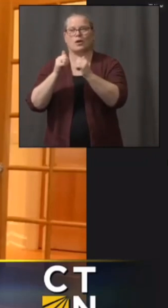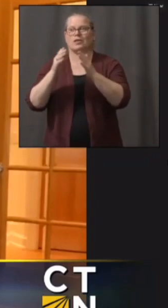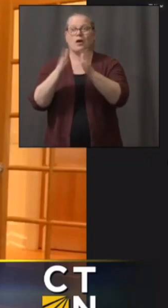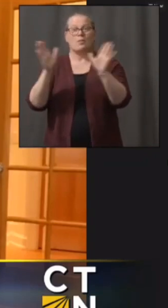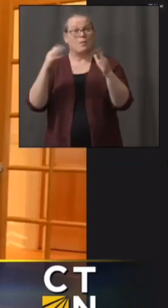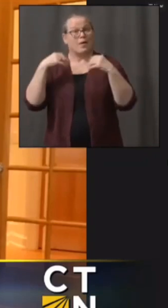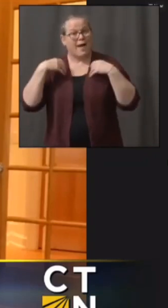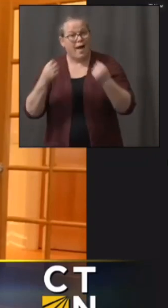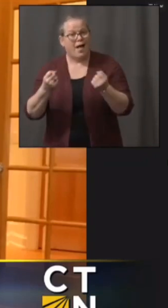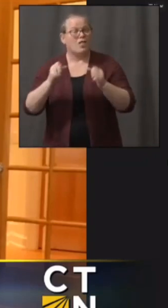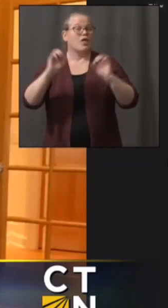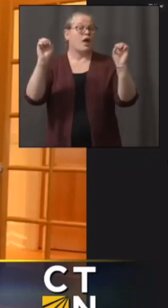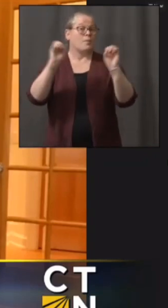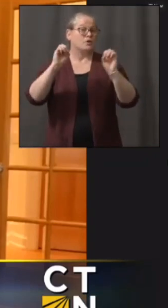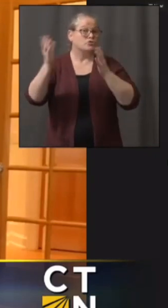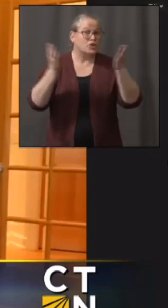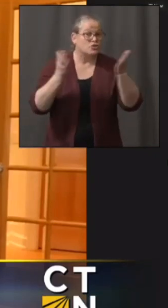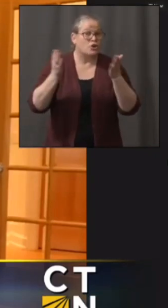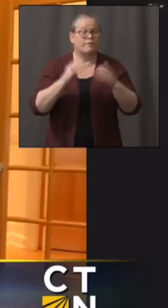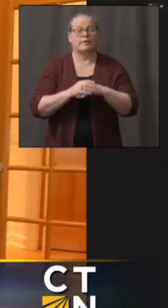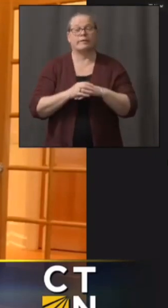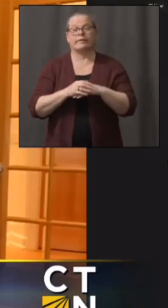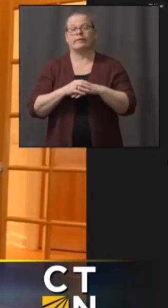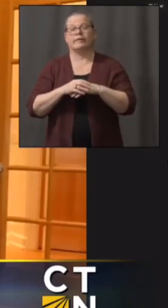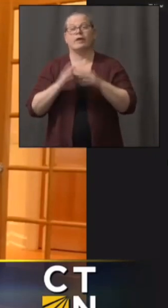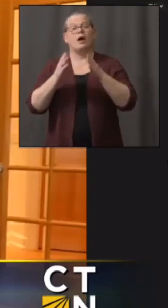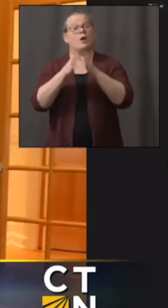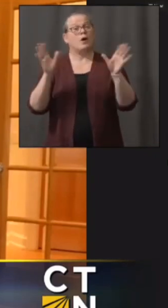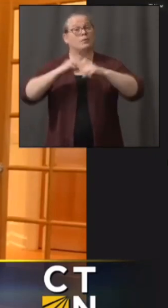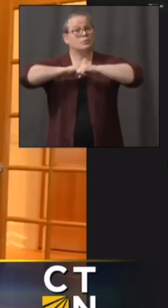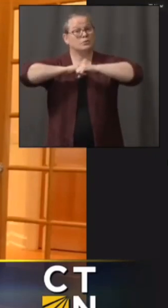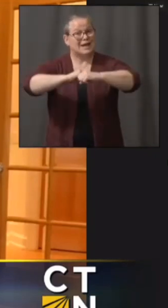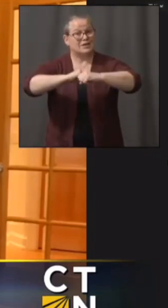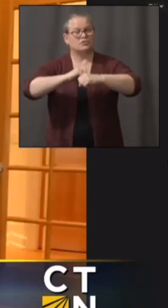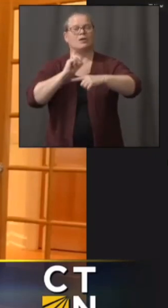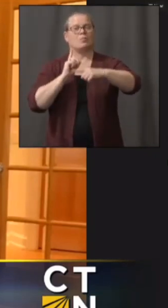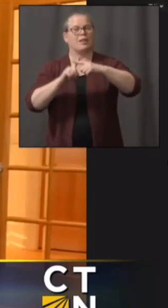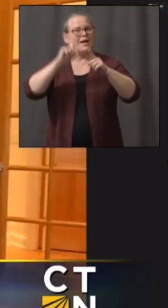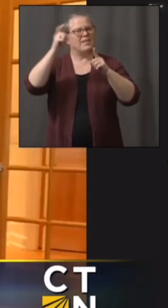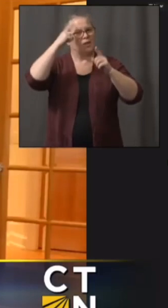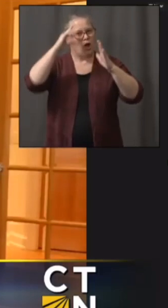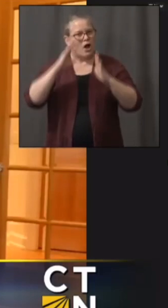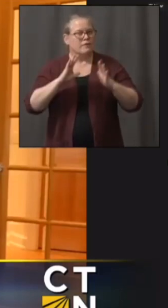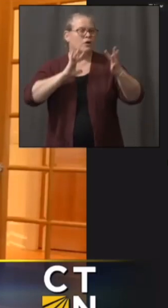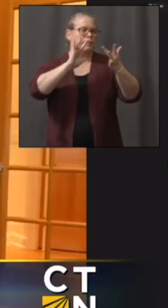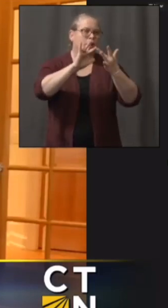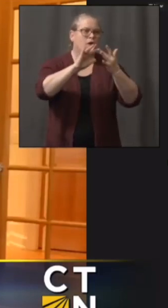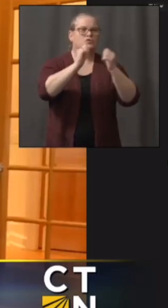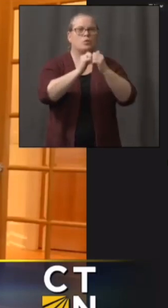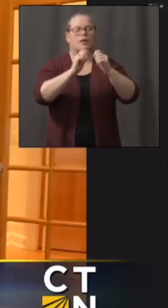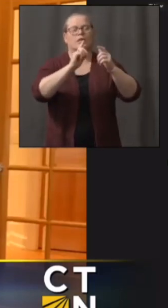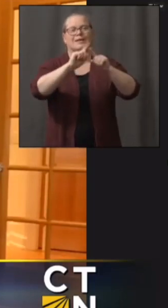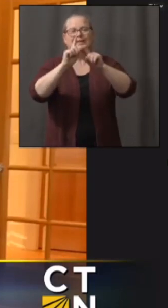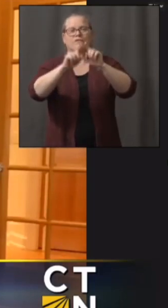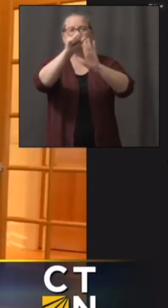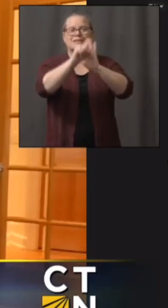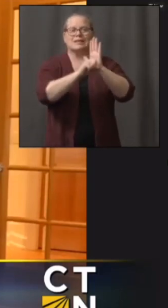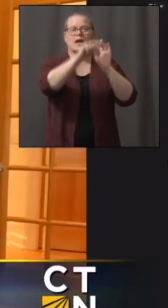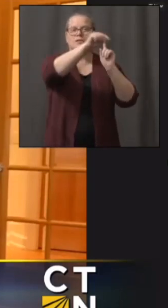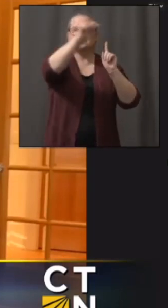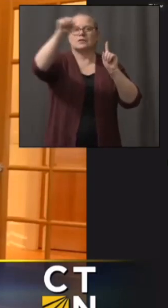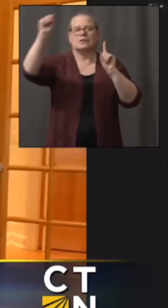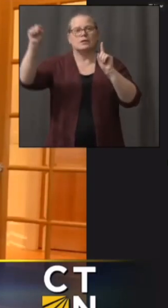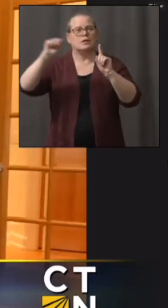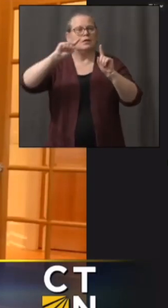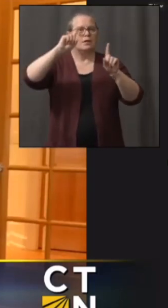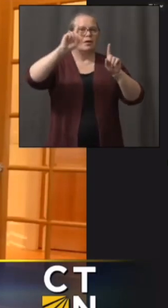emergency services and public protection. And the governor hosts regular calls with mayors and first selectmen and their staff to answer questions